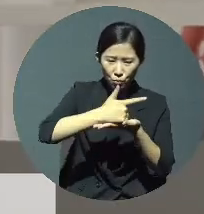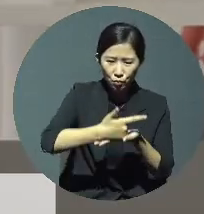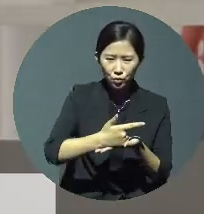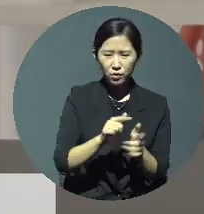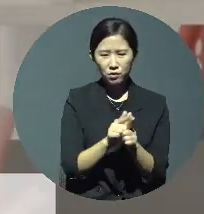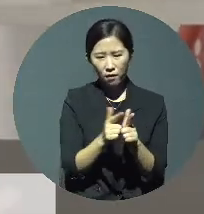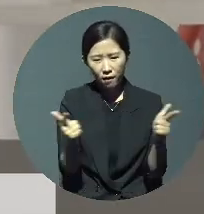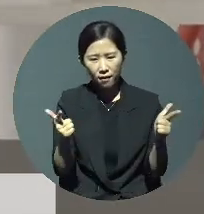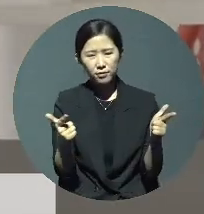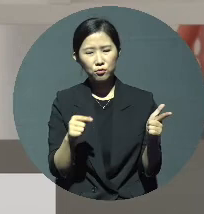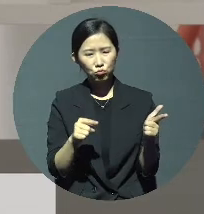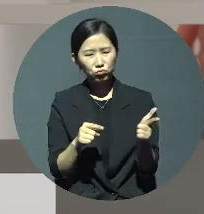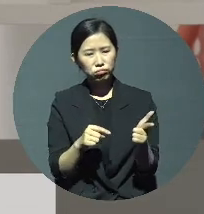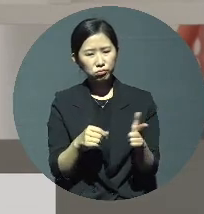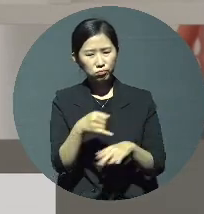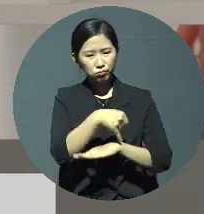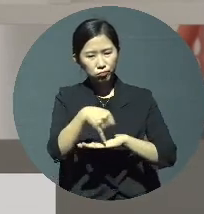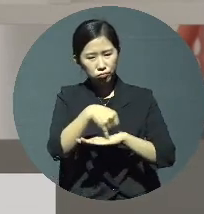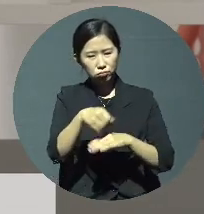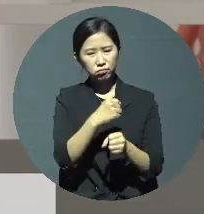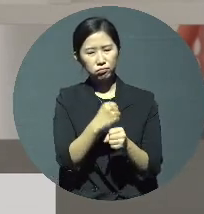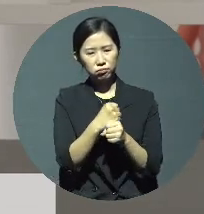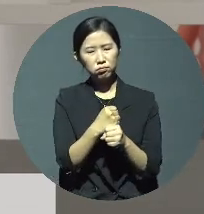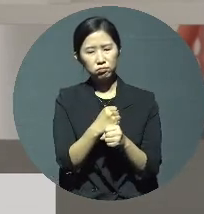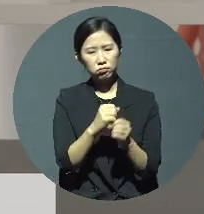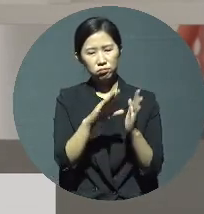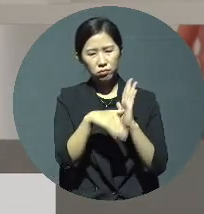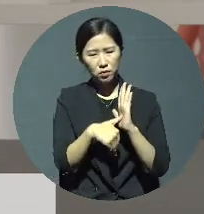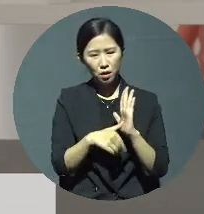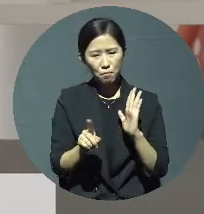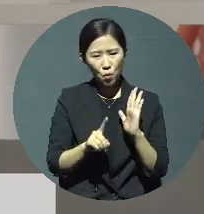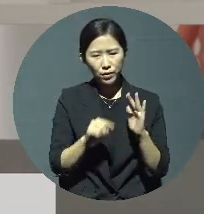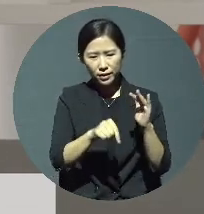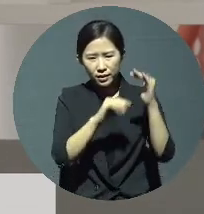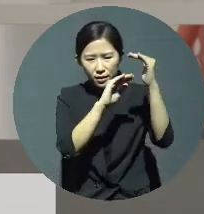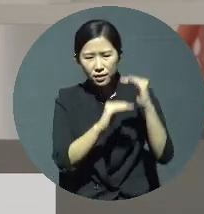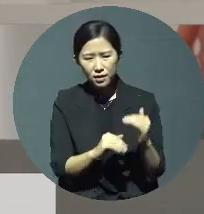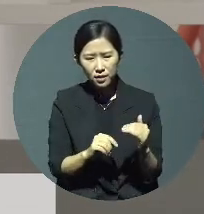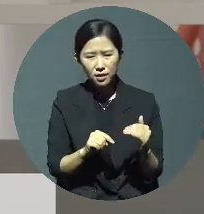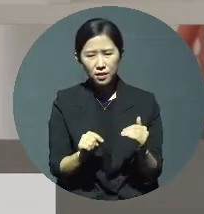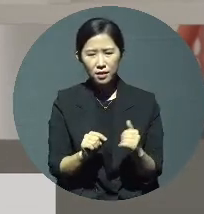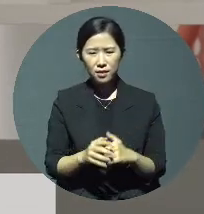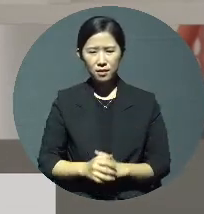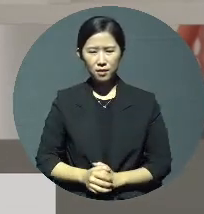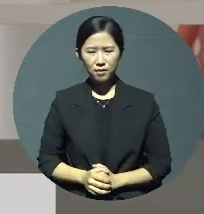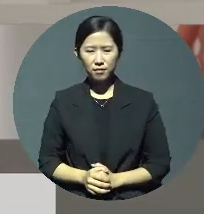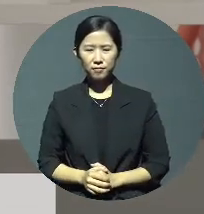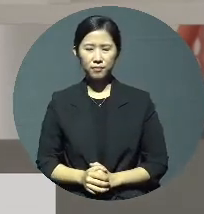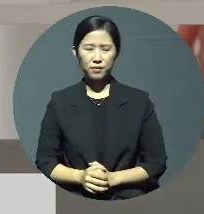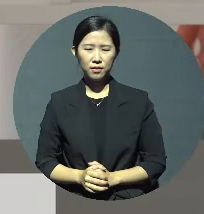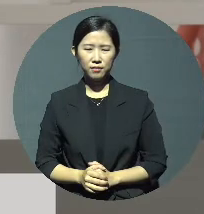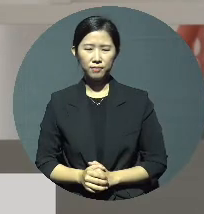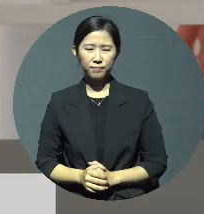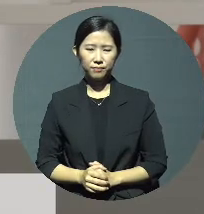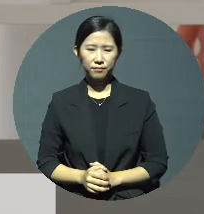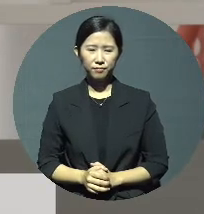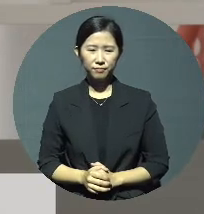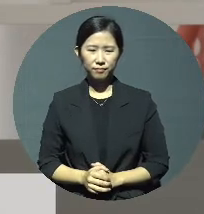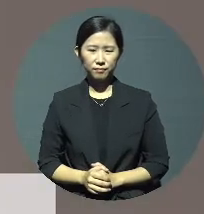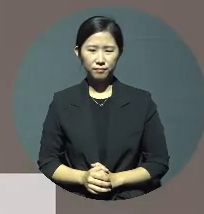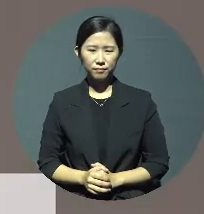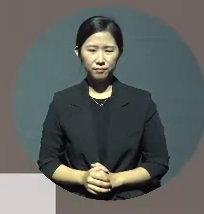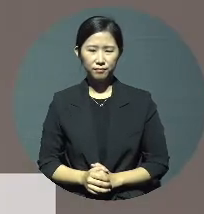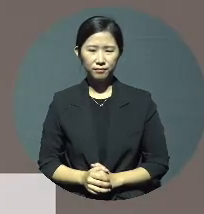might be, might fulfill that as a piece of hardware. So then we start thinking about what is the service that can deliver that? Because if you can do that, the